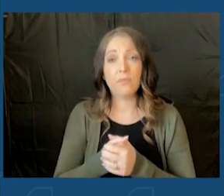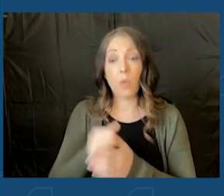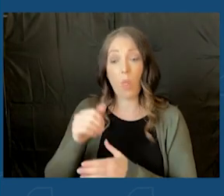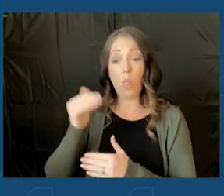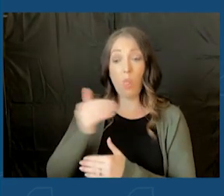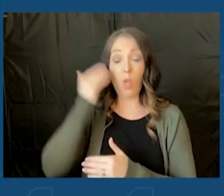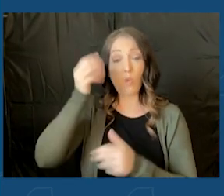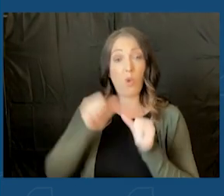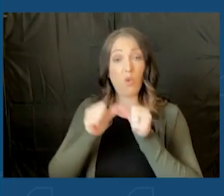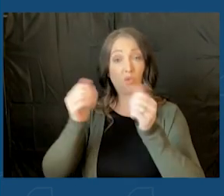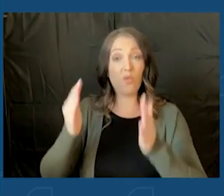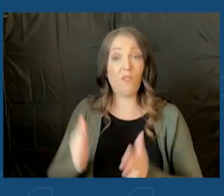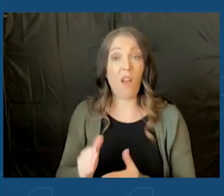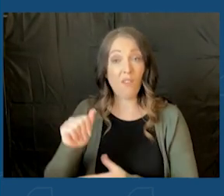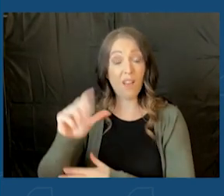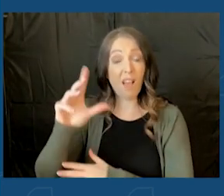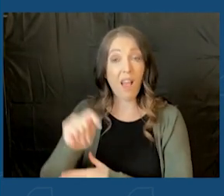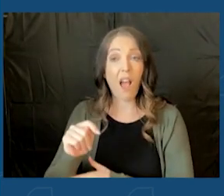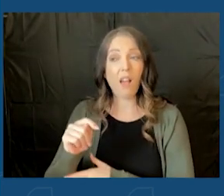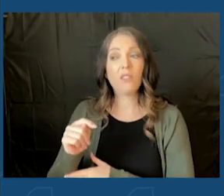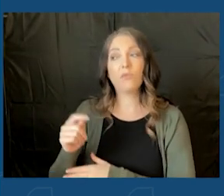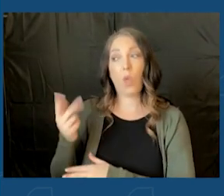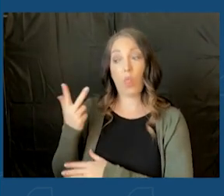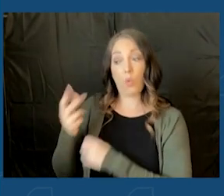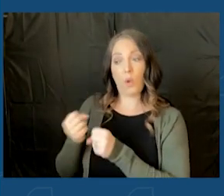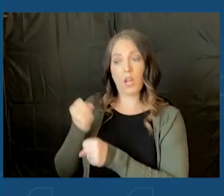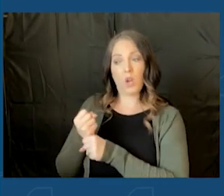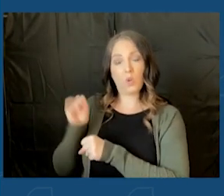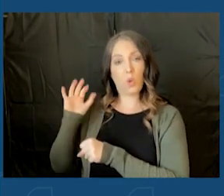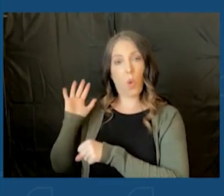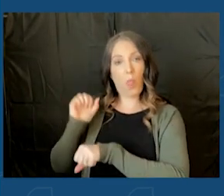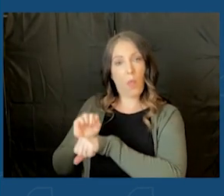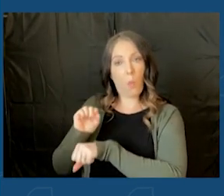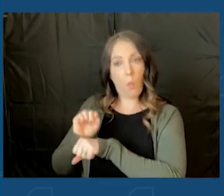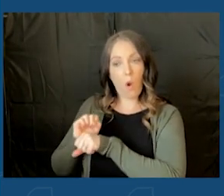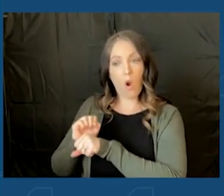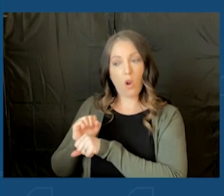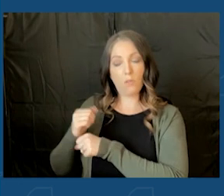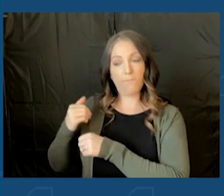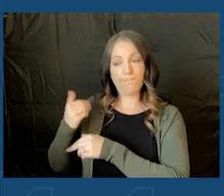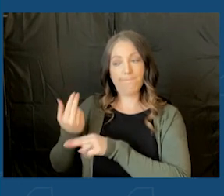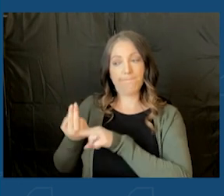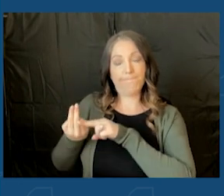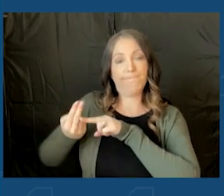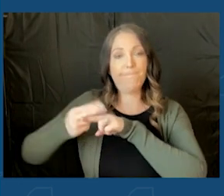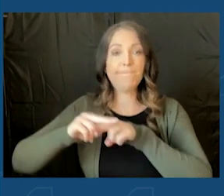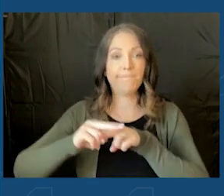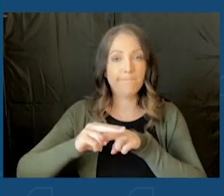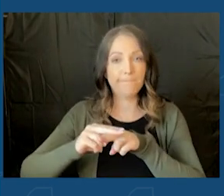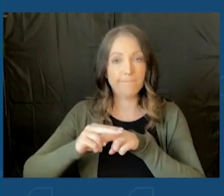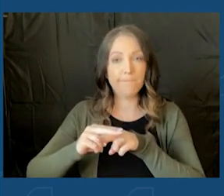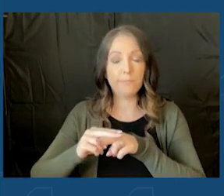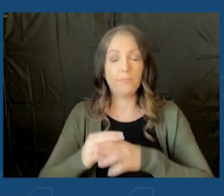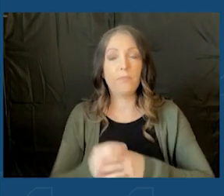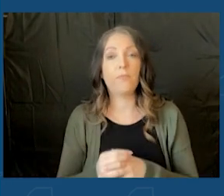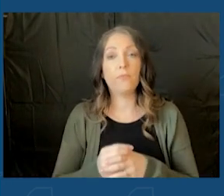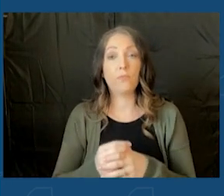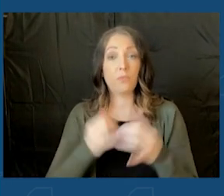that important work that we did 3 years ago for survivors of child sexual abuse when we passed the Child Victims Act. To date,